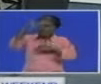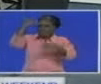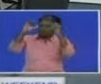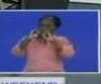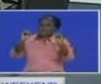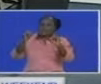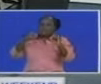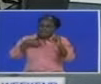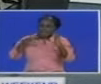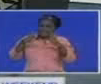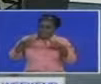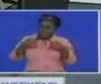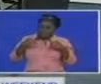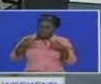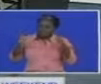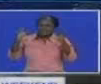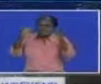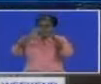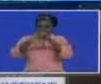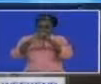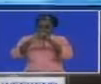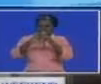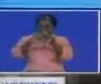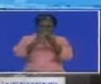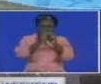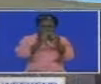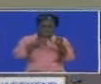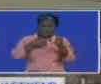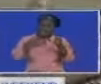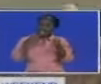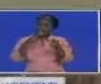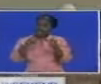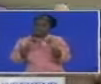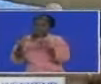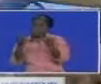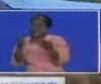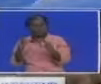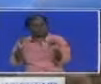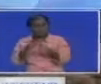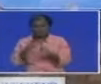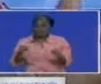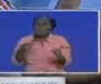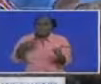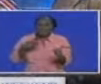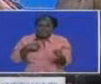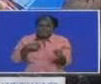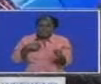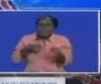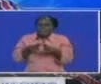I agree with him that ties keep changing, and I cannot predict it will go where. Mm-hmm. Diplomacy is not permanent. I mean,